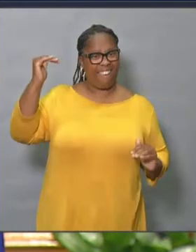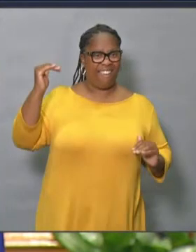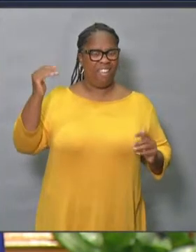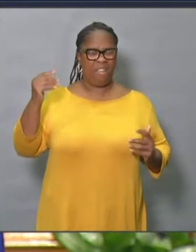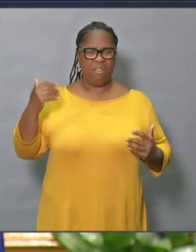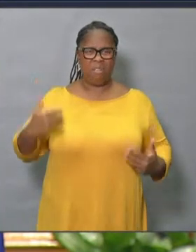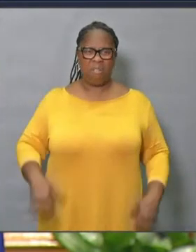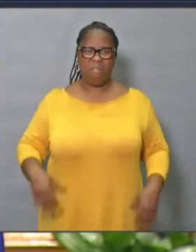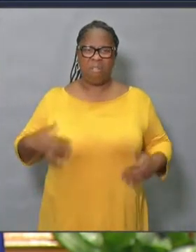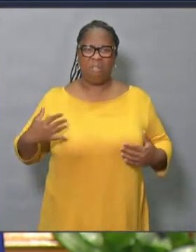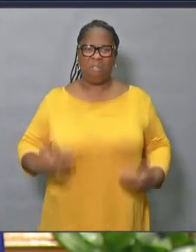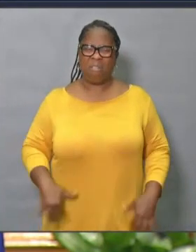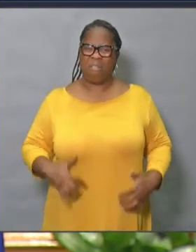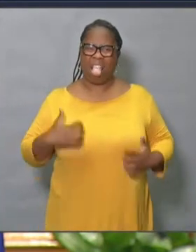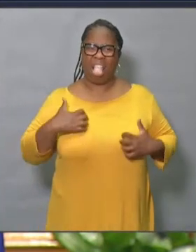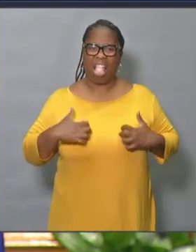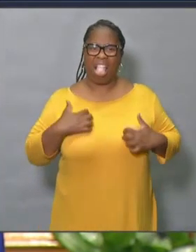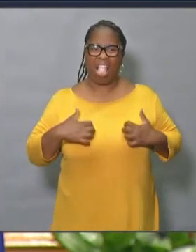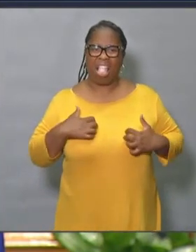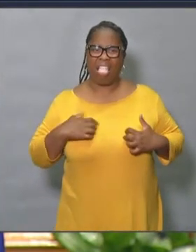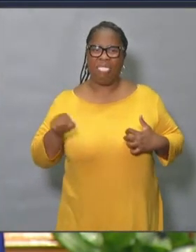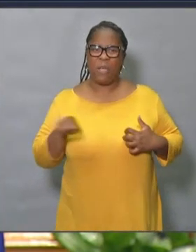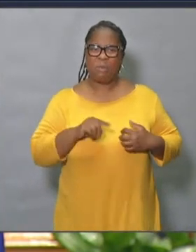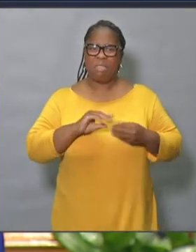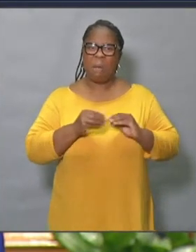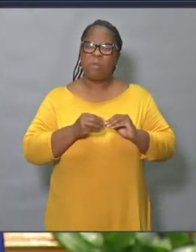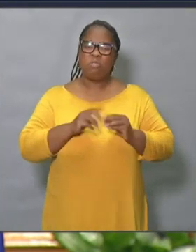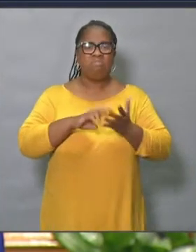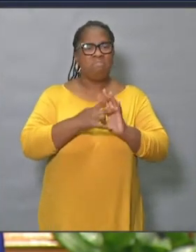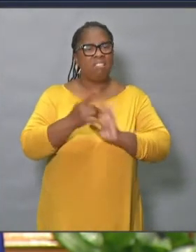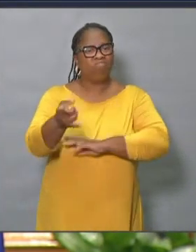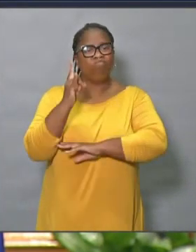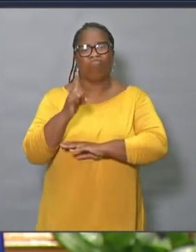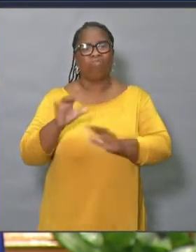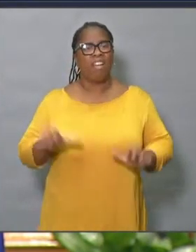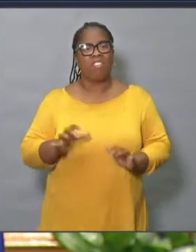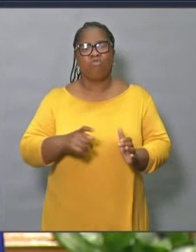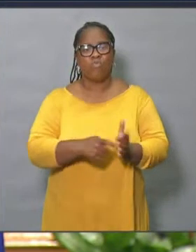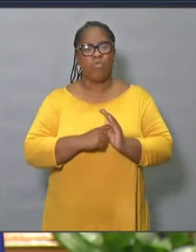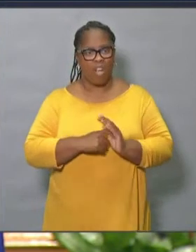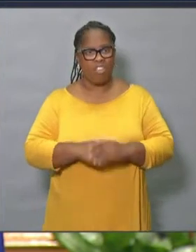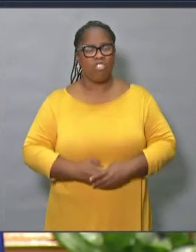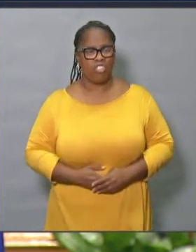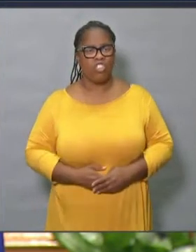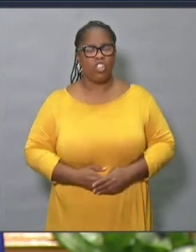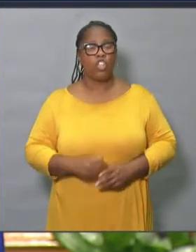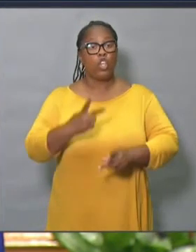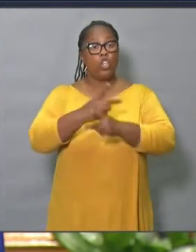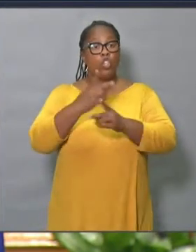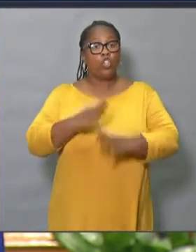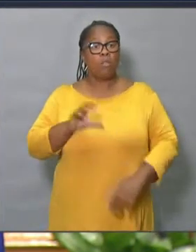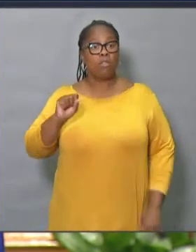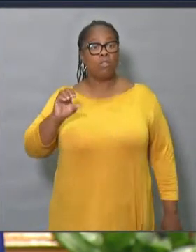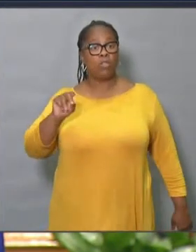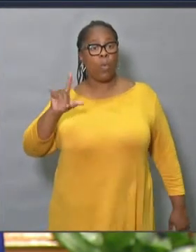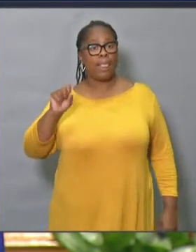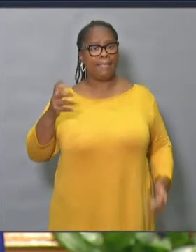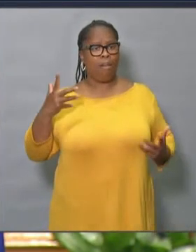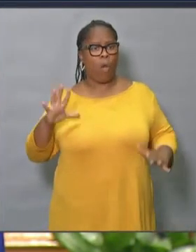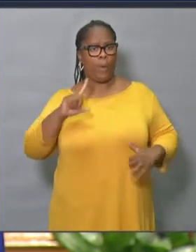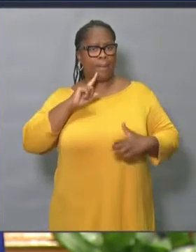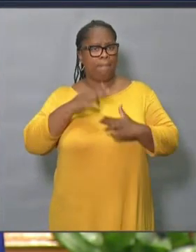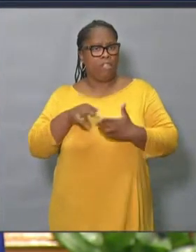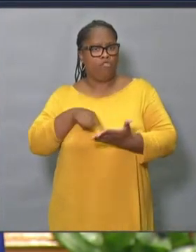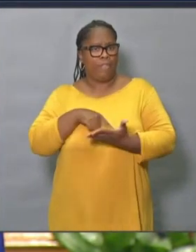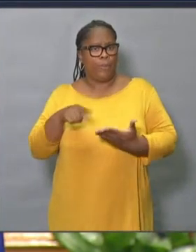very disturbing, and they do require immediate action. As Supervisor Solis noted earlier this week on Tuesday,